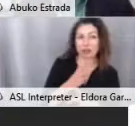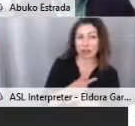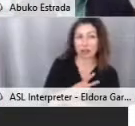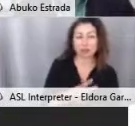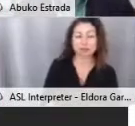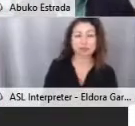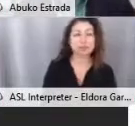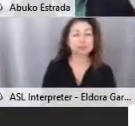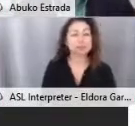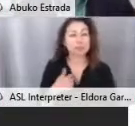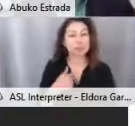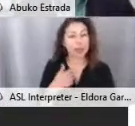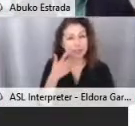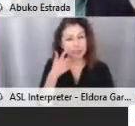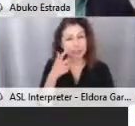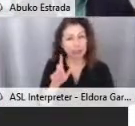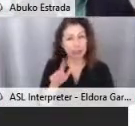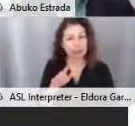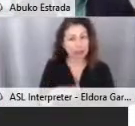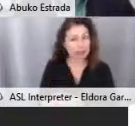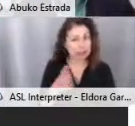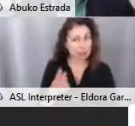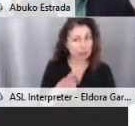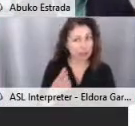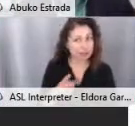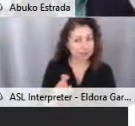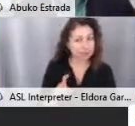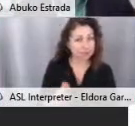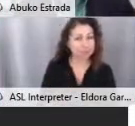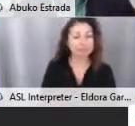I just clicked on something.